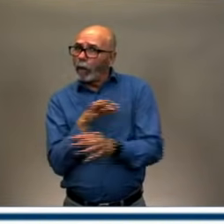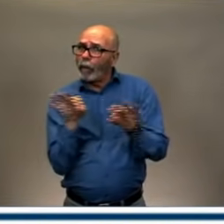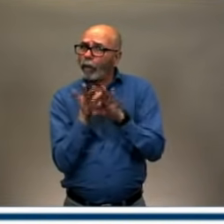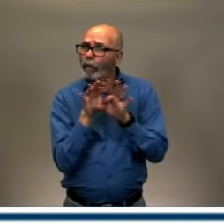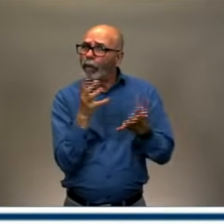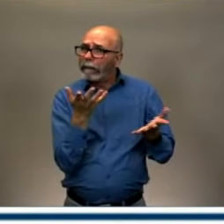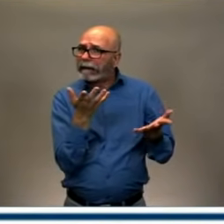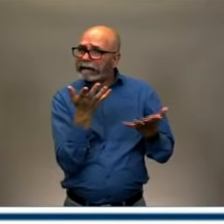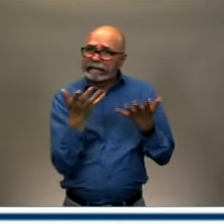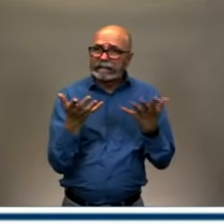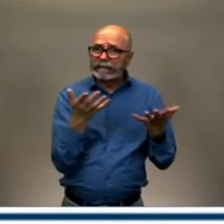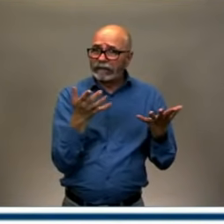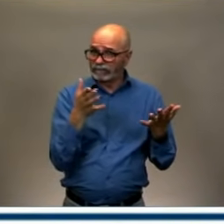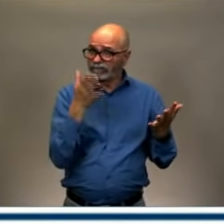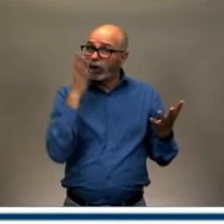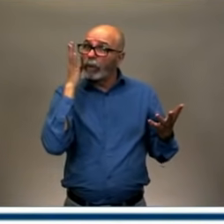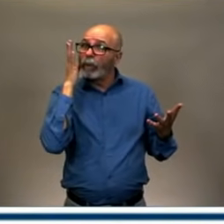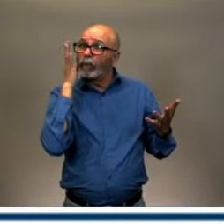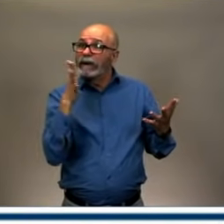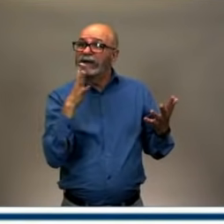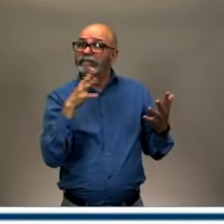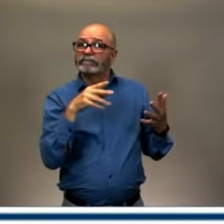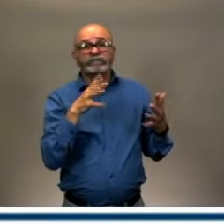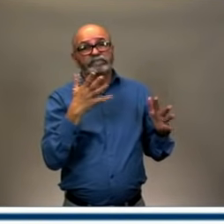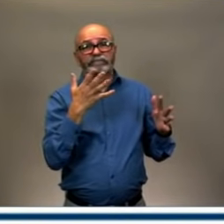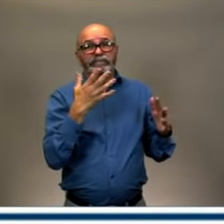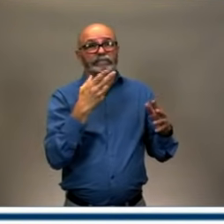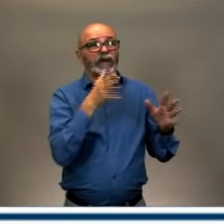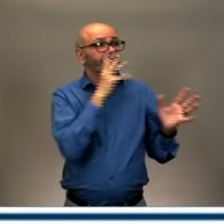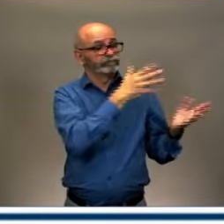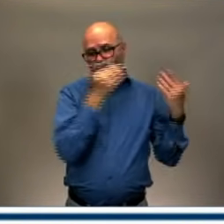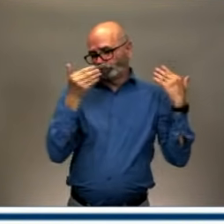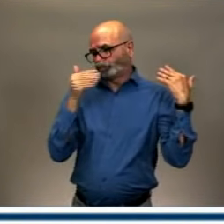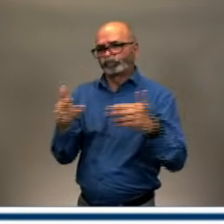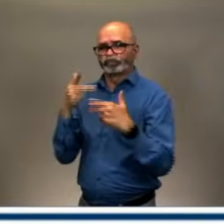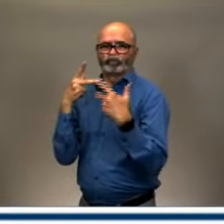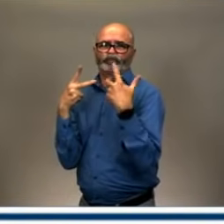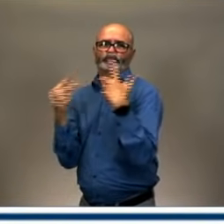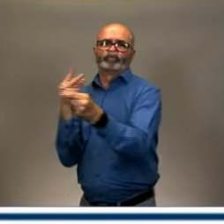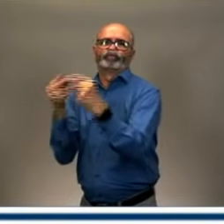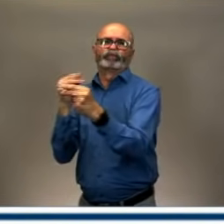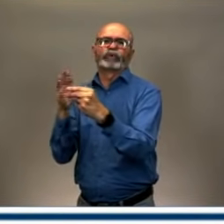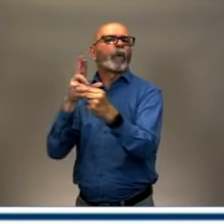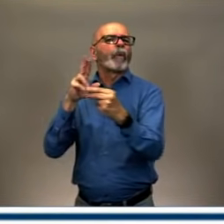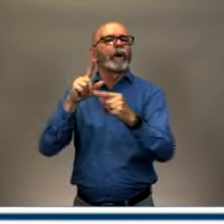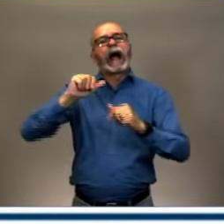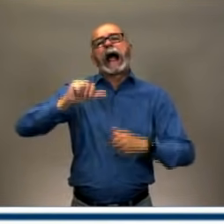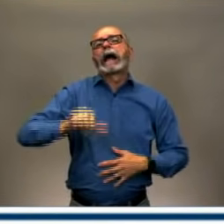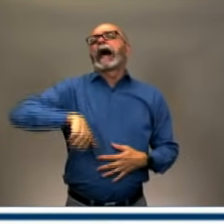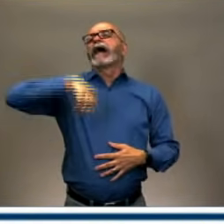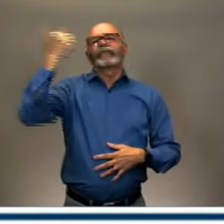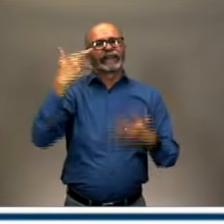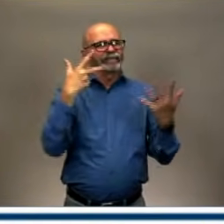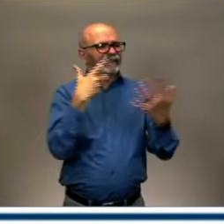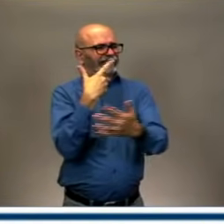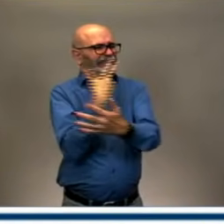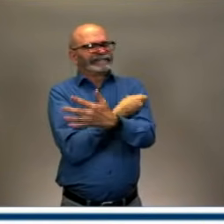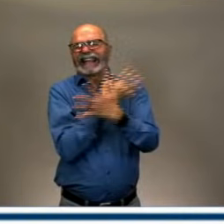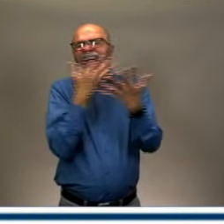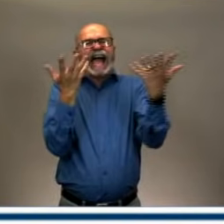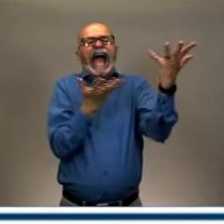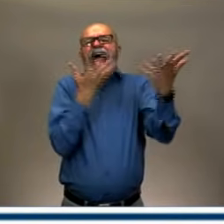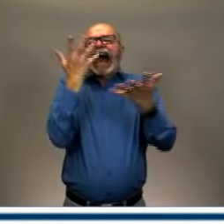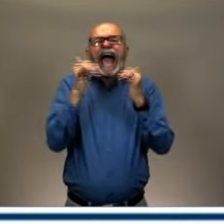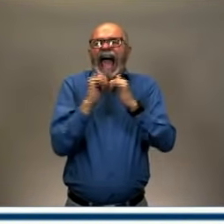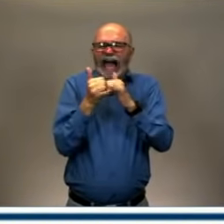be thrown out there as part of the regular mix, or will other people get them, or how will that play out?